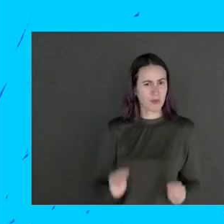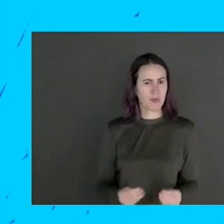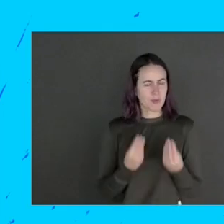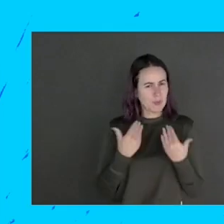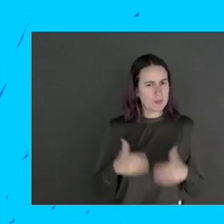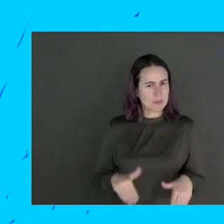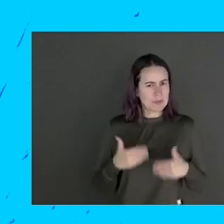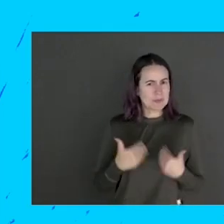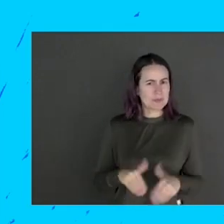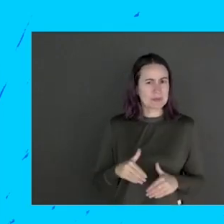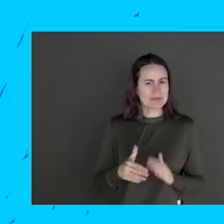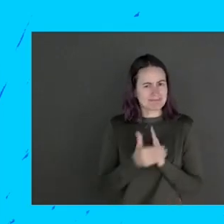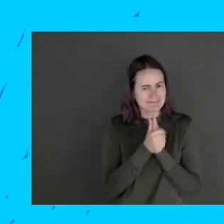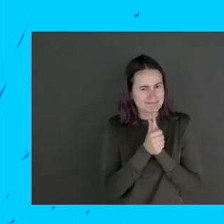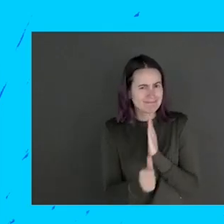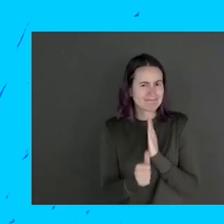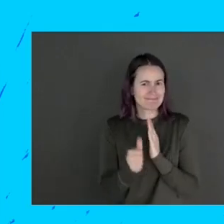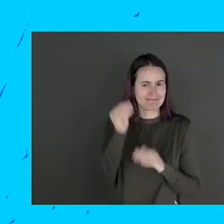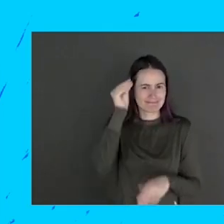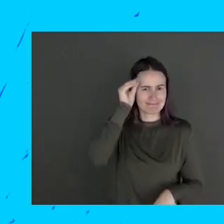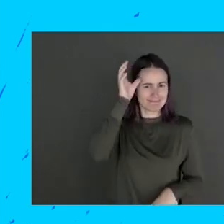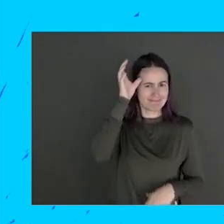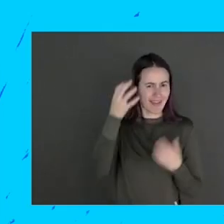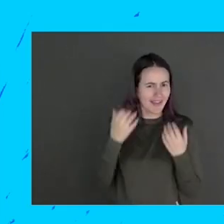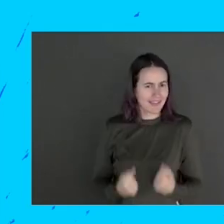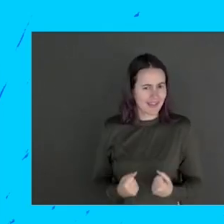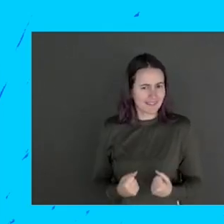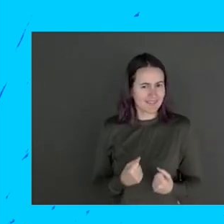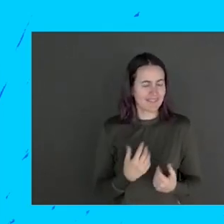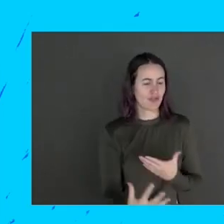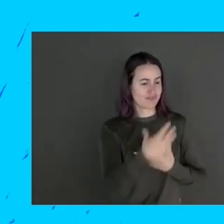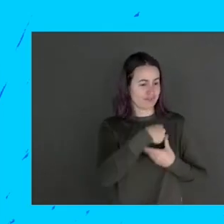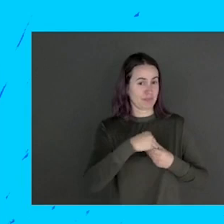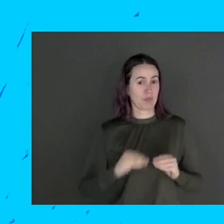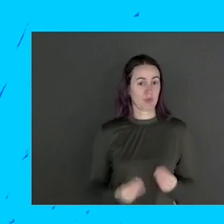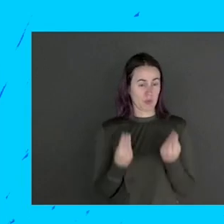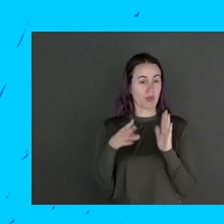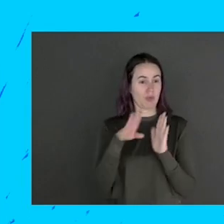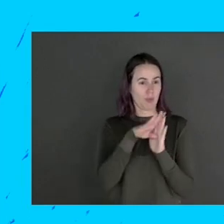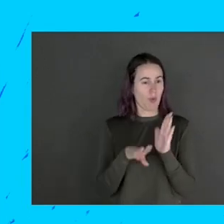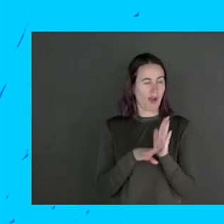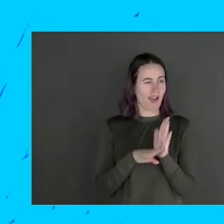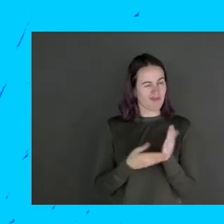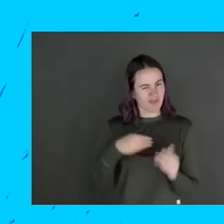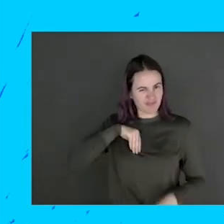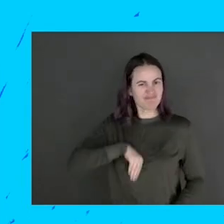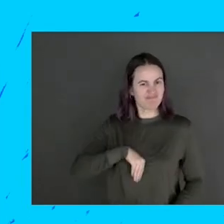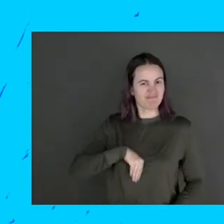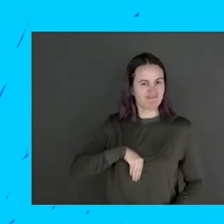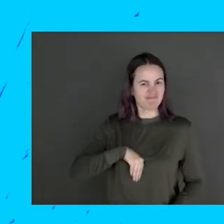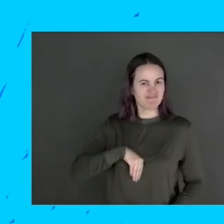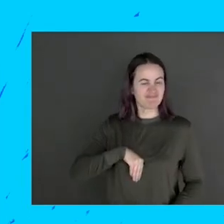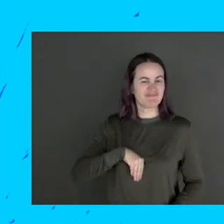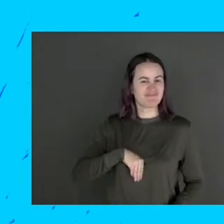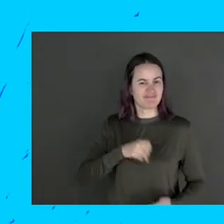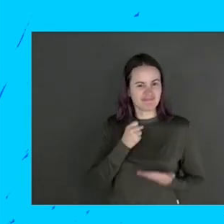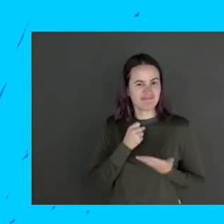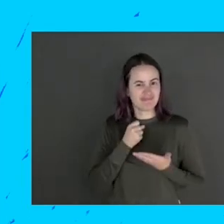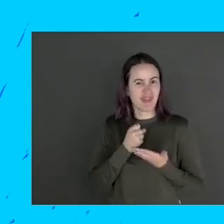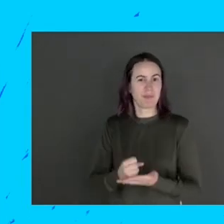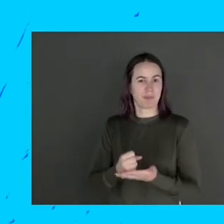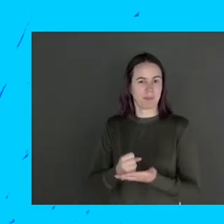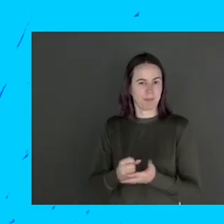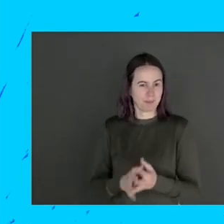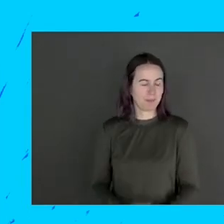the talent. And so if they are part of your program, then it's much easier for you to also market